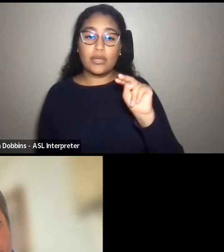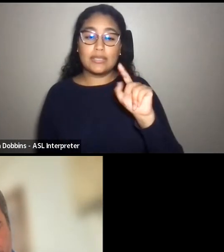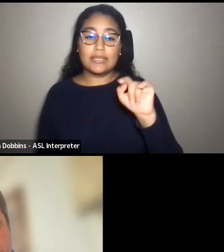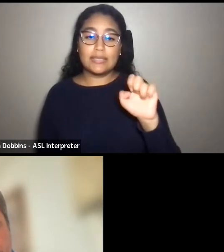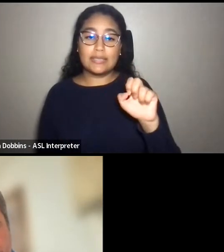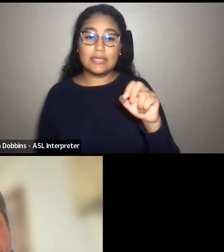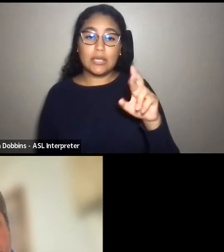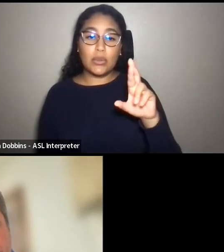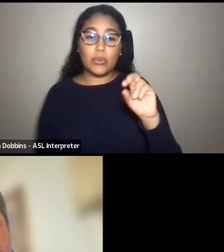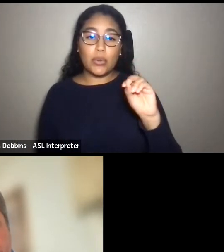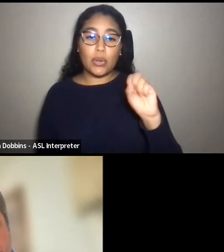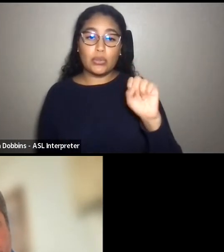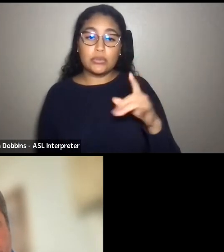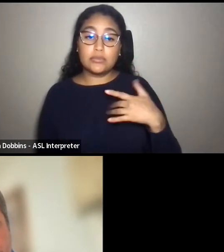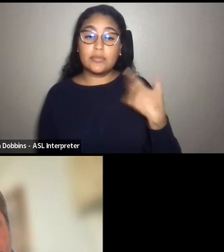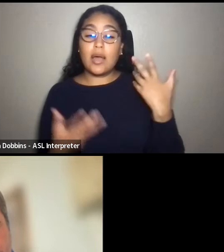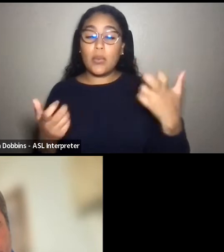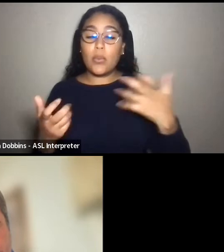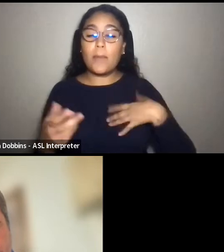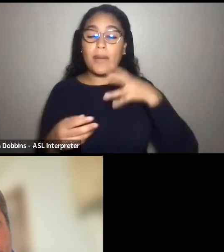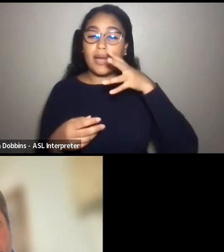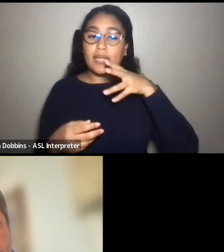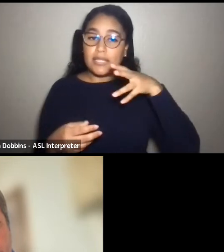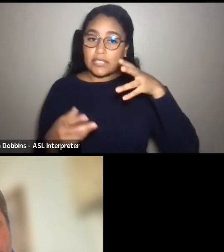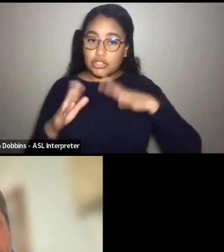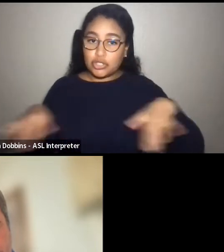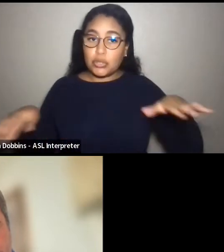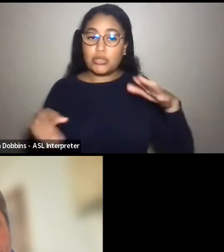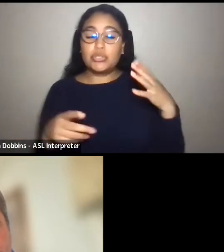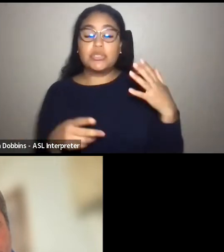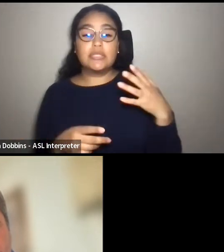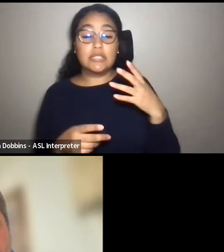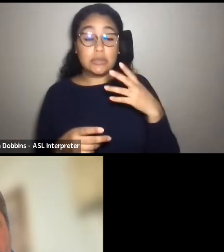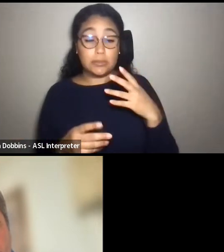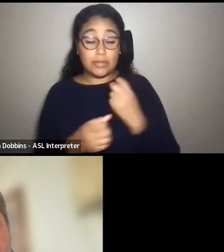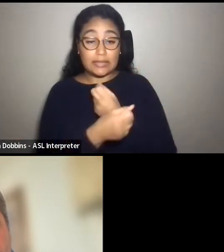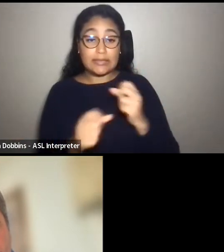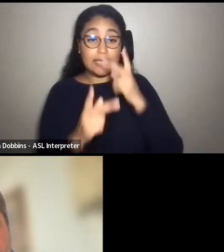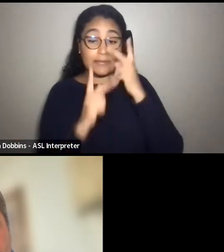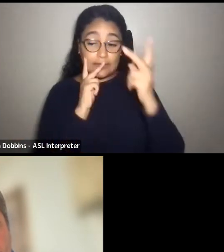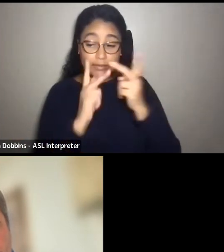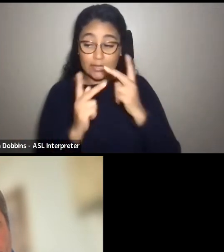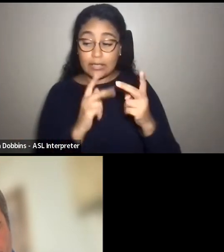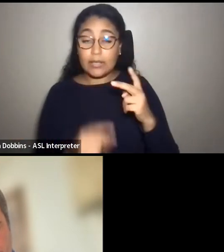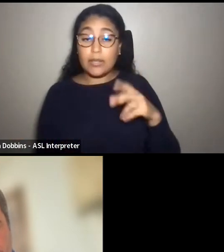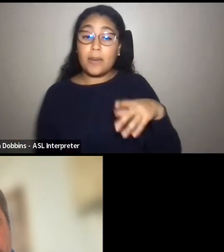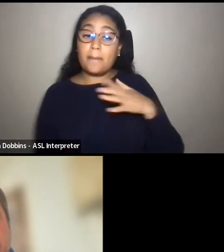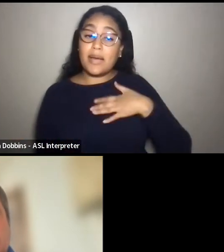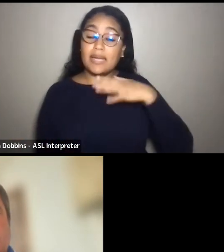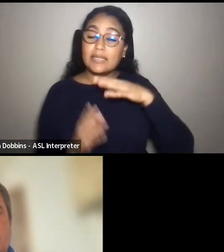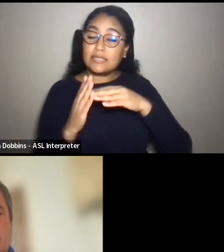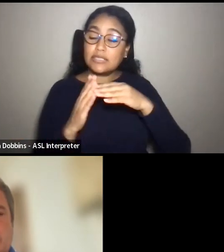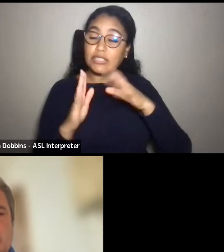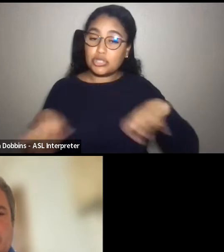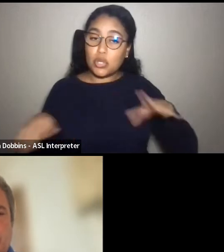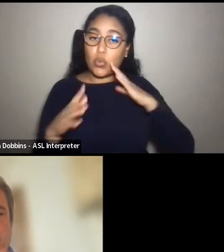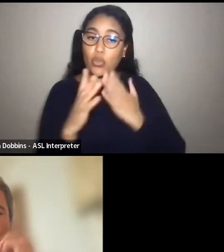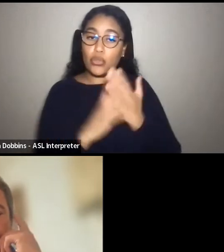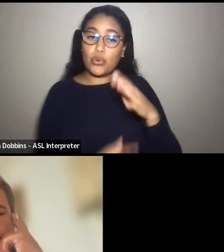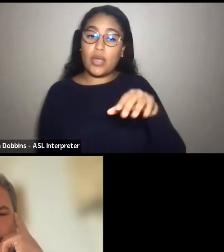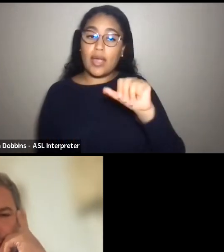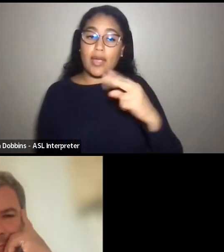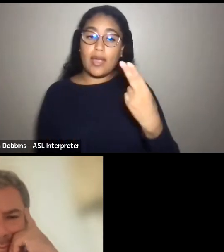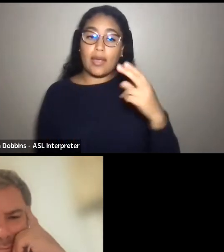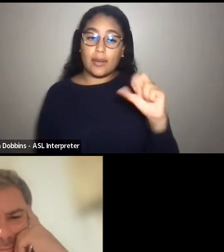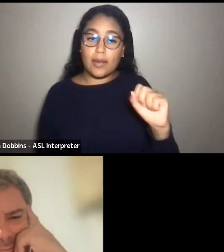to be safe and seen. I am the parent of 4 kids, all of whom will make their way through Aragon High School. I have long loved our